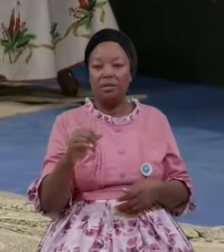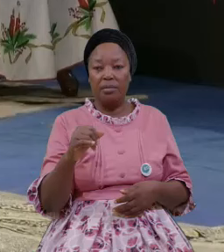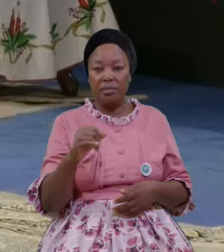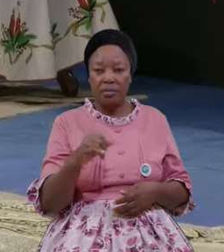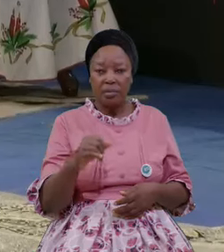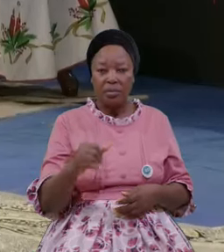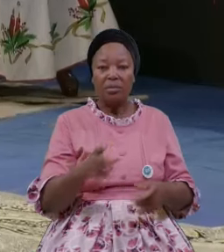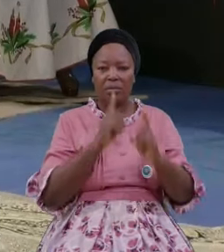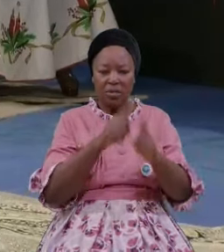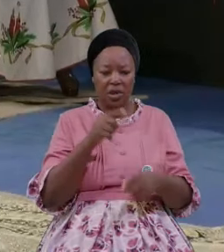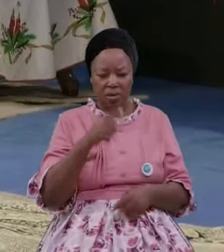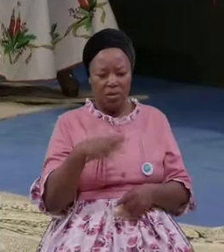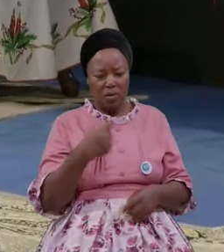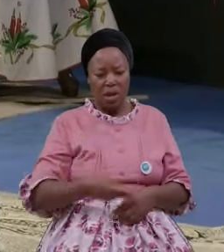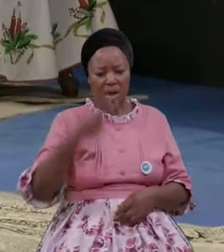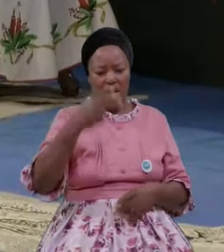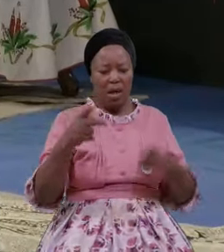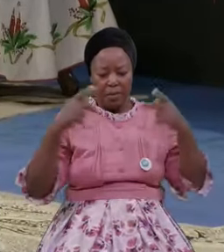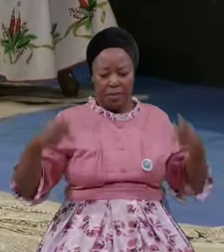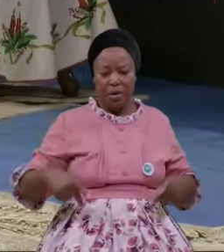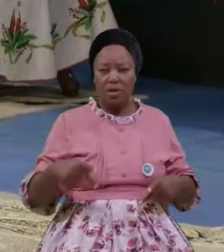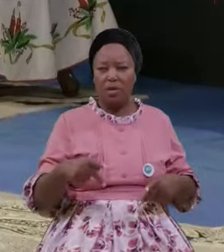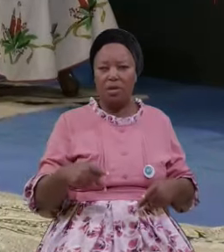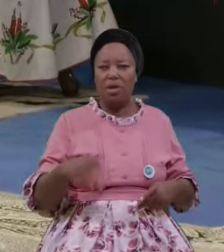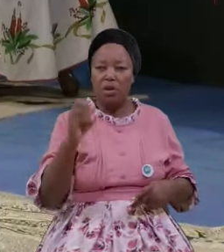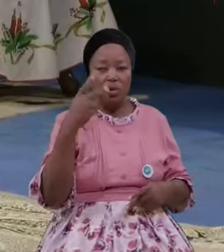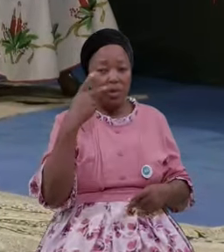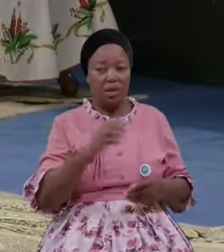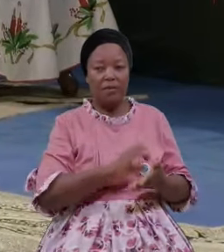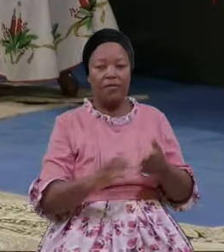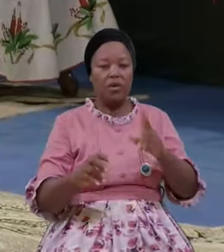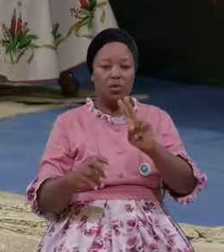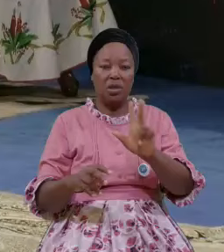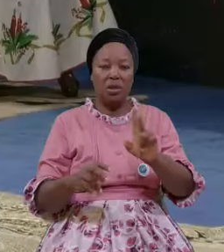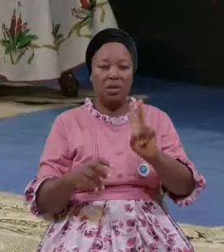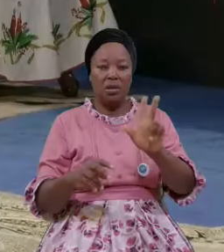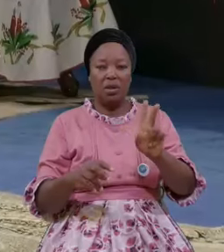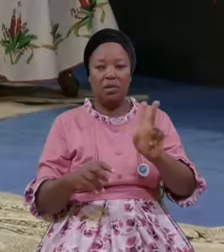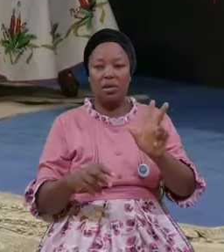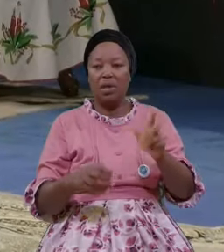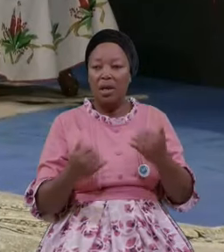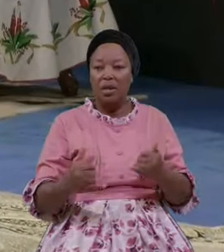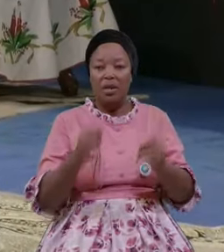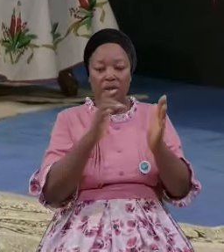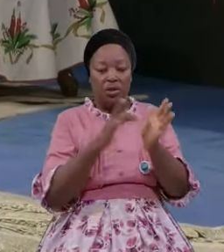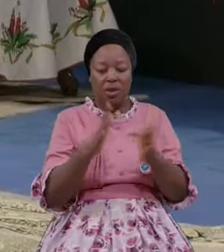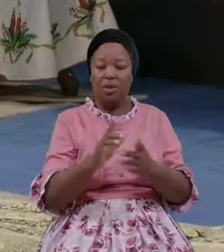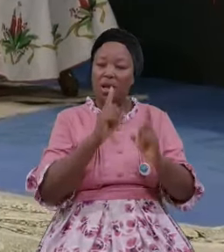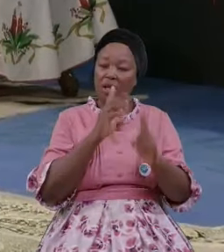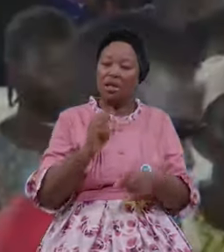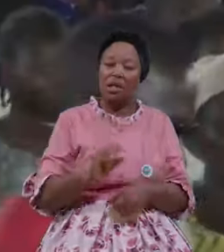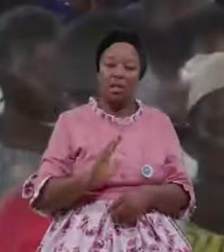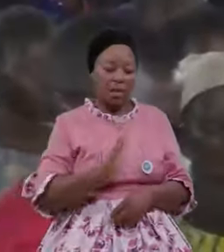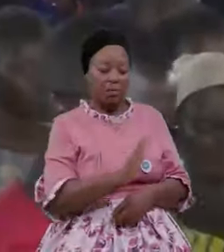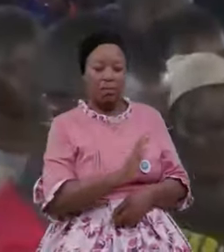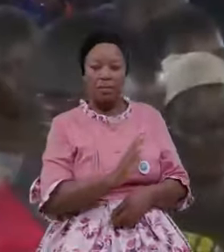high priest so?" Look at verse 23. Verse 23 says, "Jesus answered him, If